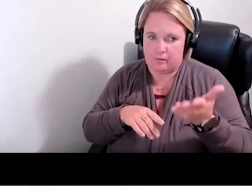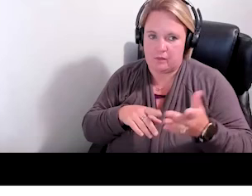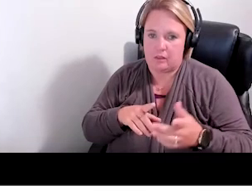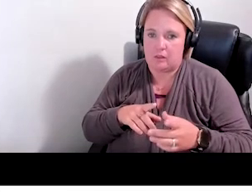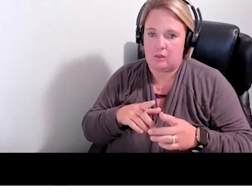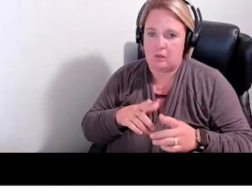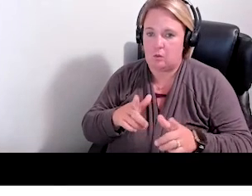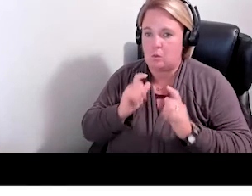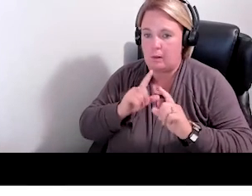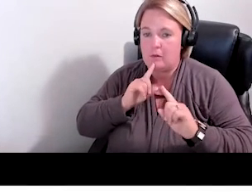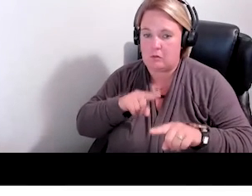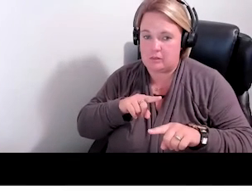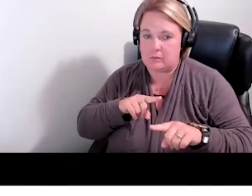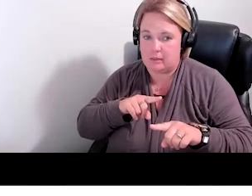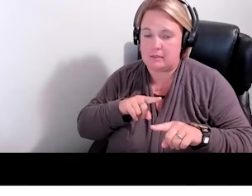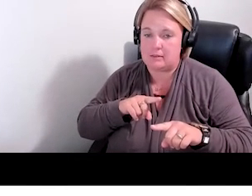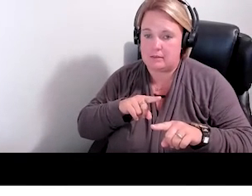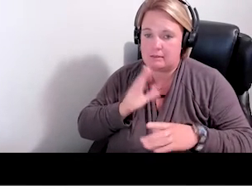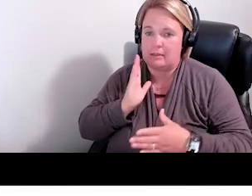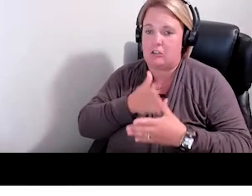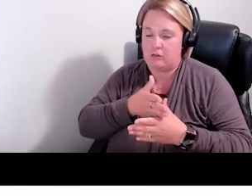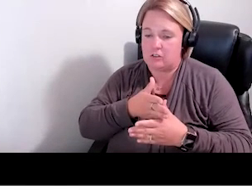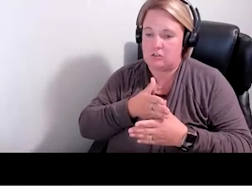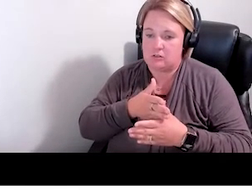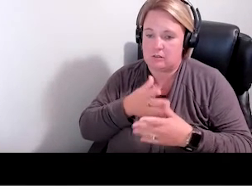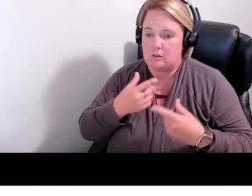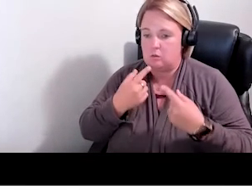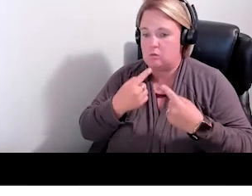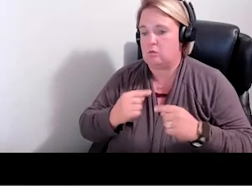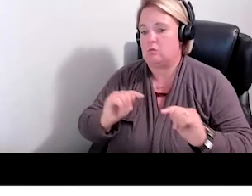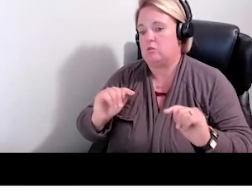response efforts that we're trying to